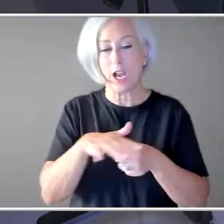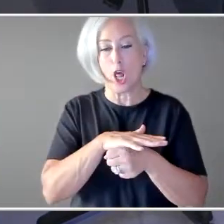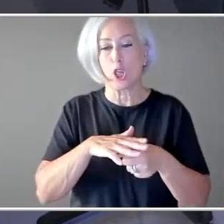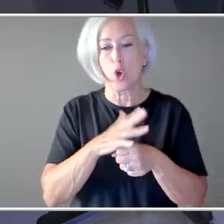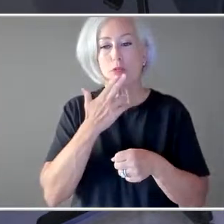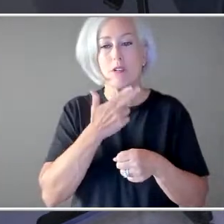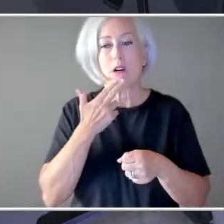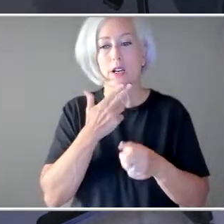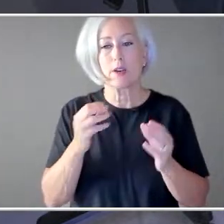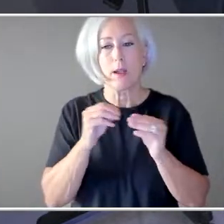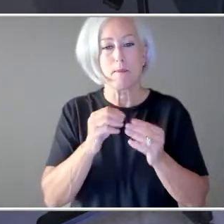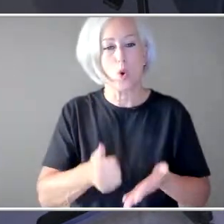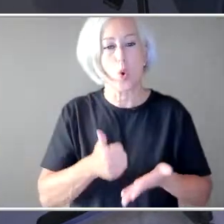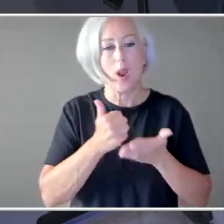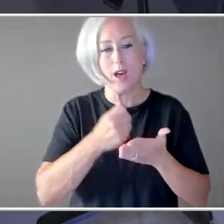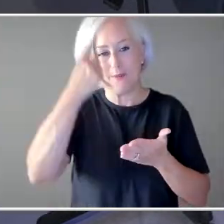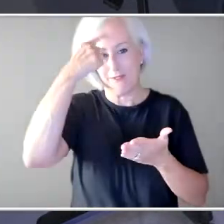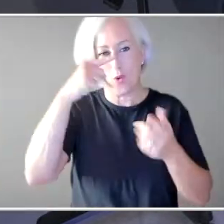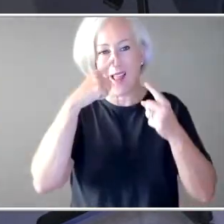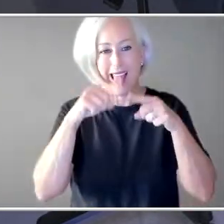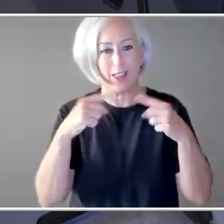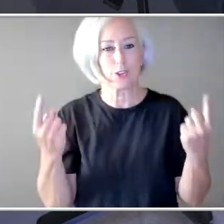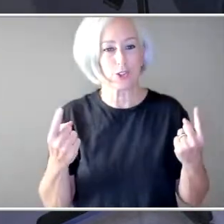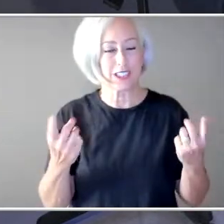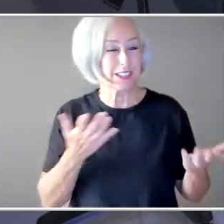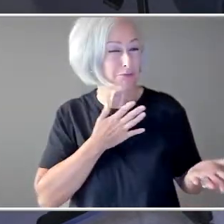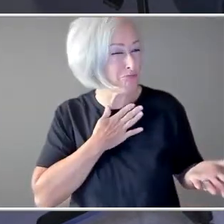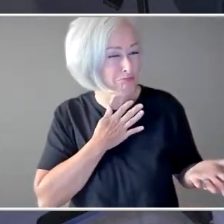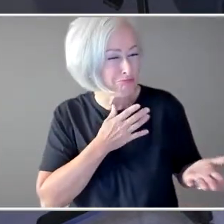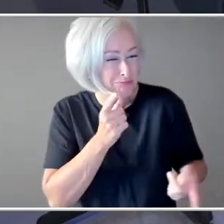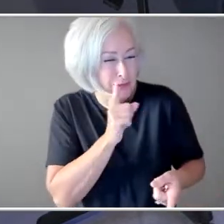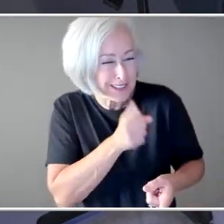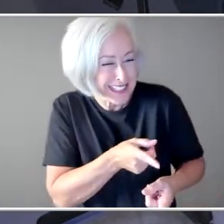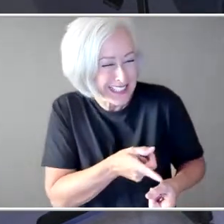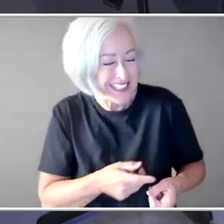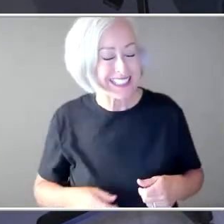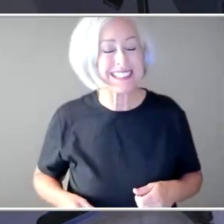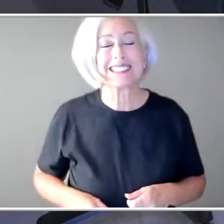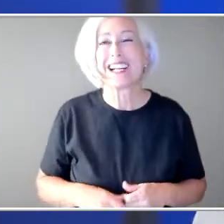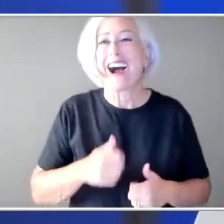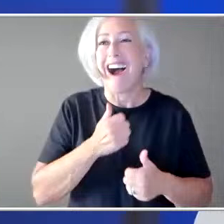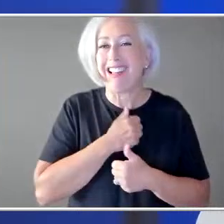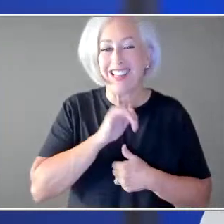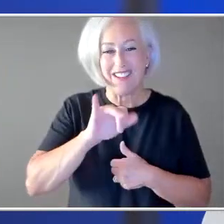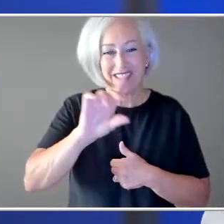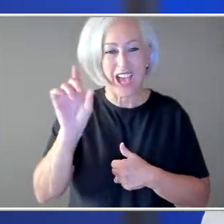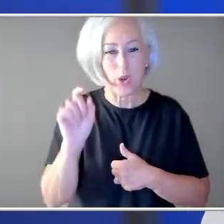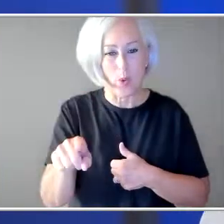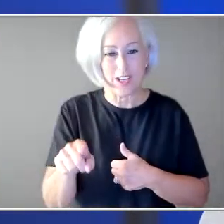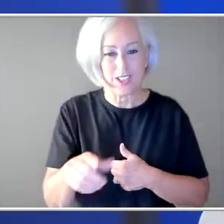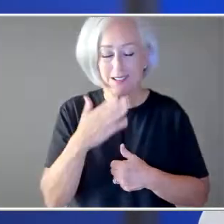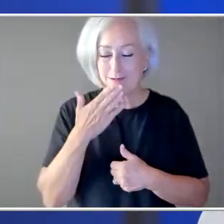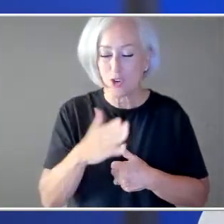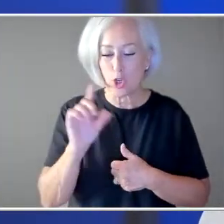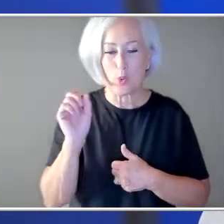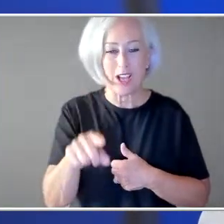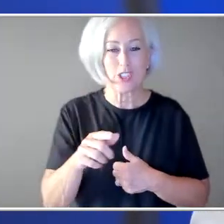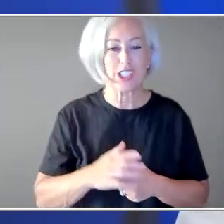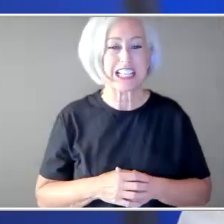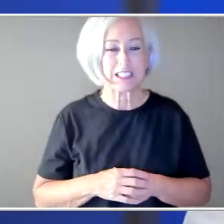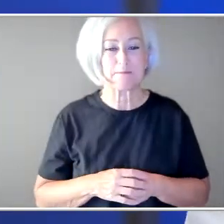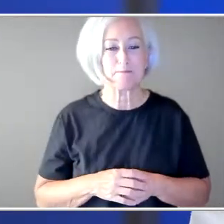for allergies when it comes to bee pollination? Is that, what is it? I love that question. It's a great question.